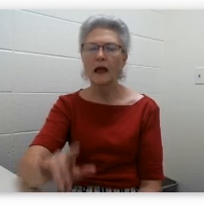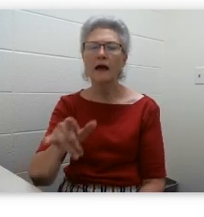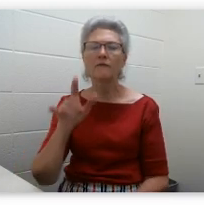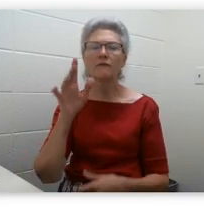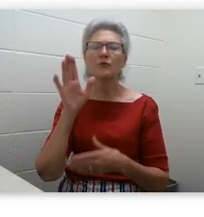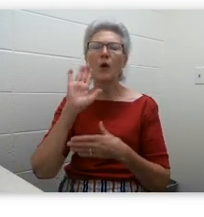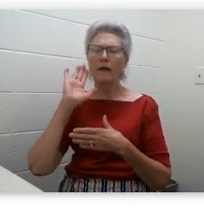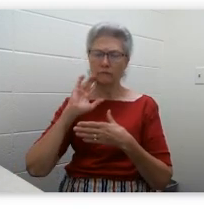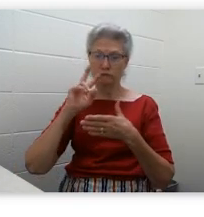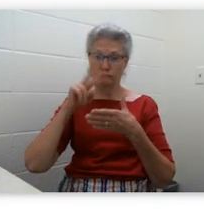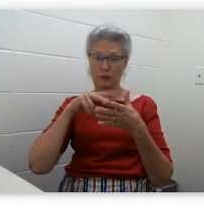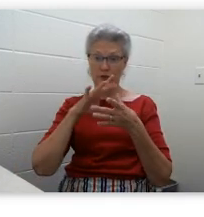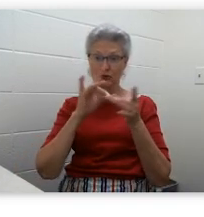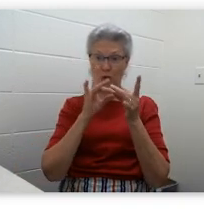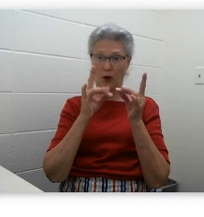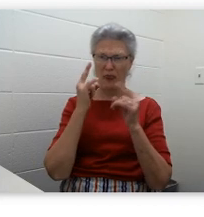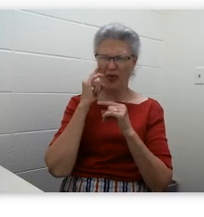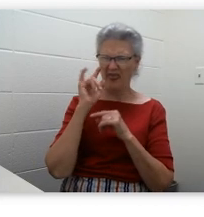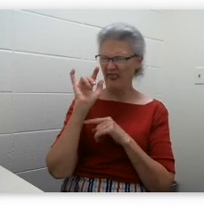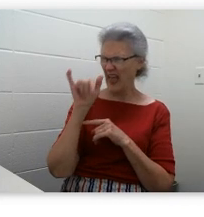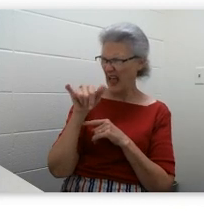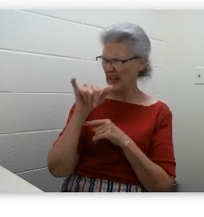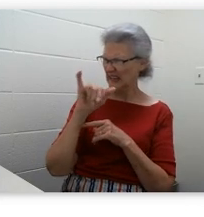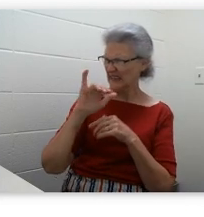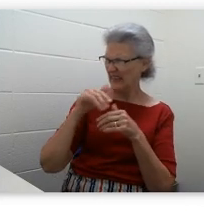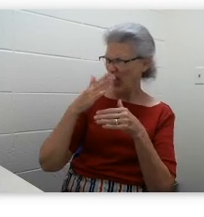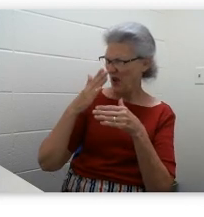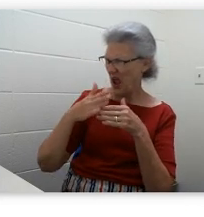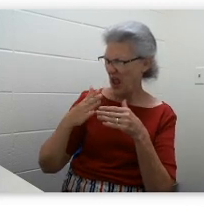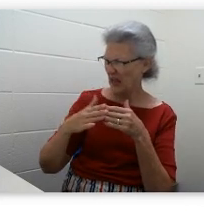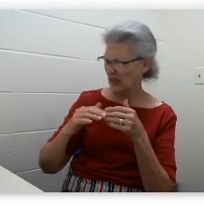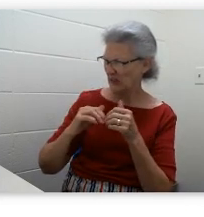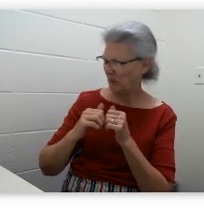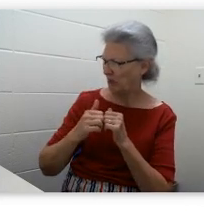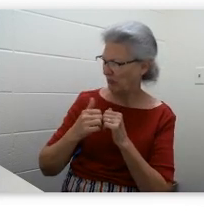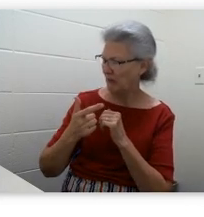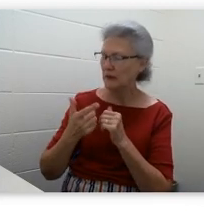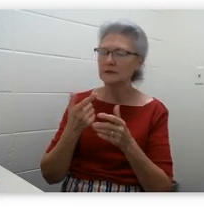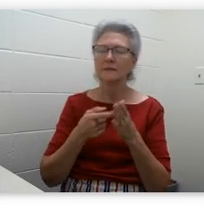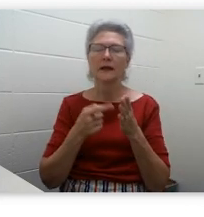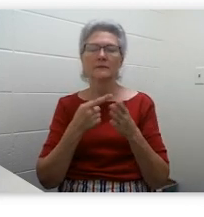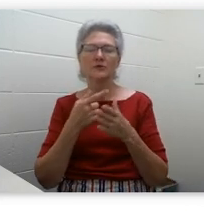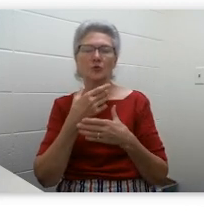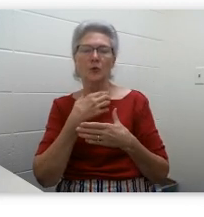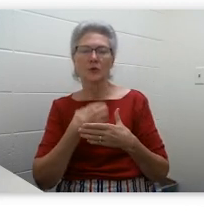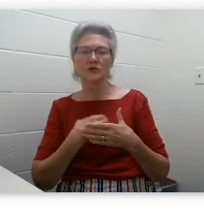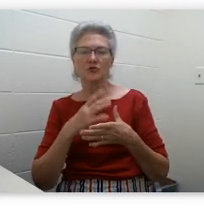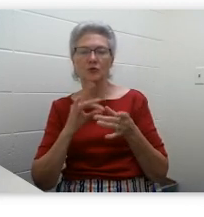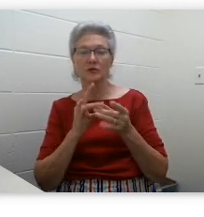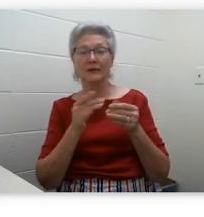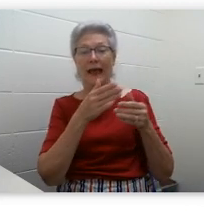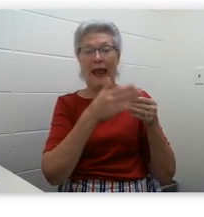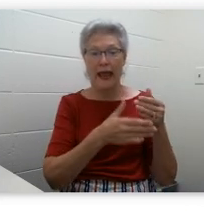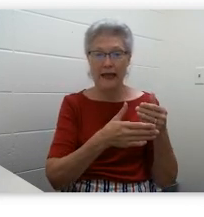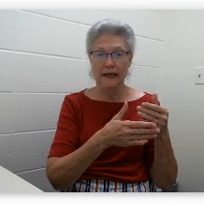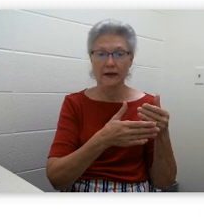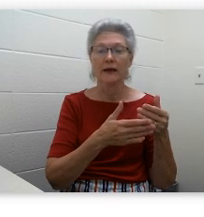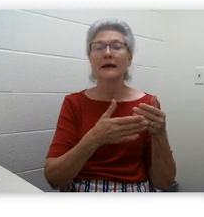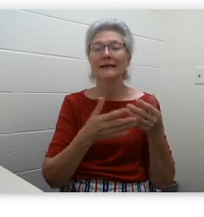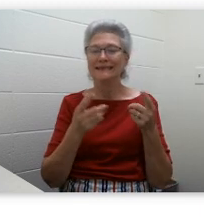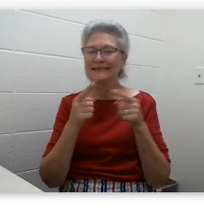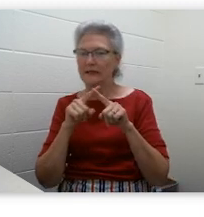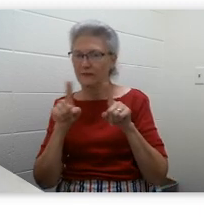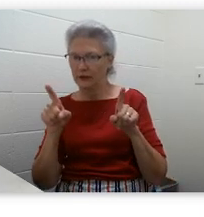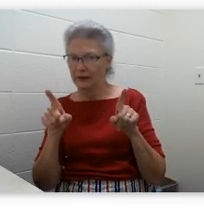read a story and thought, that's how it ended? Sometimes we wish that stories could end differently. And fortunately for